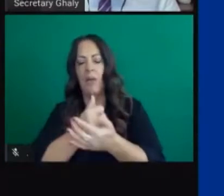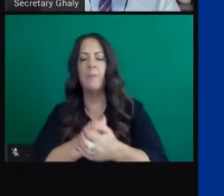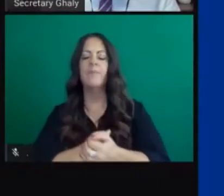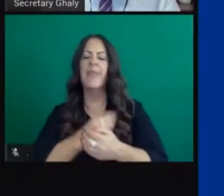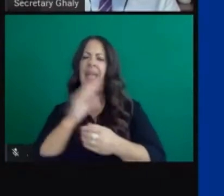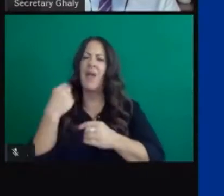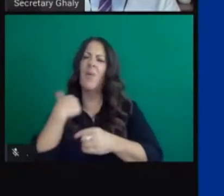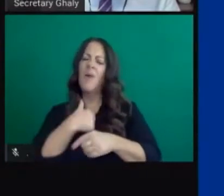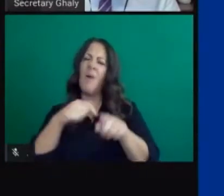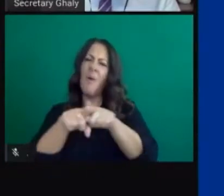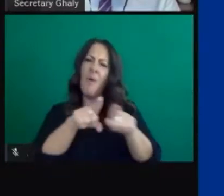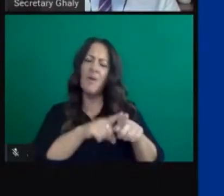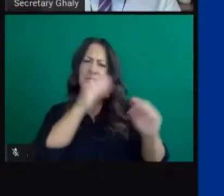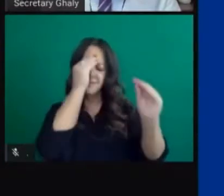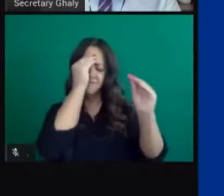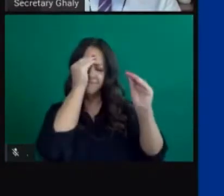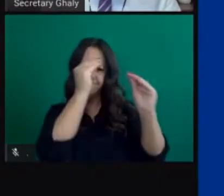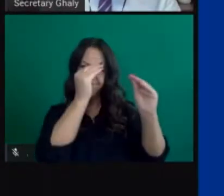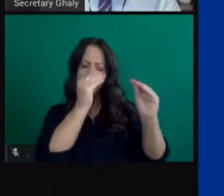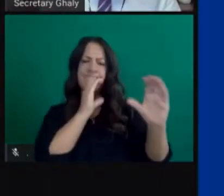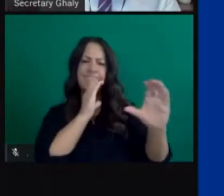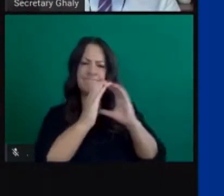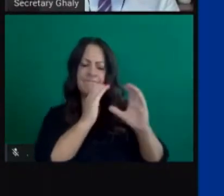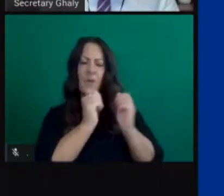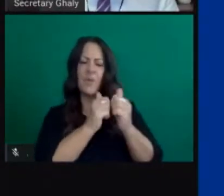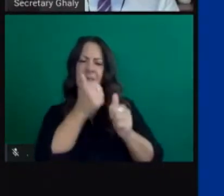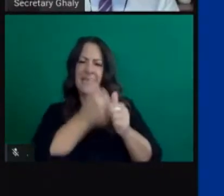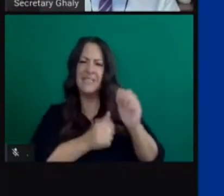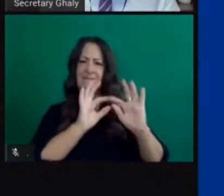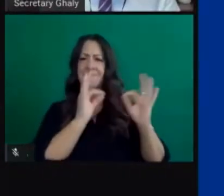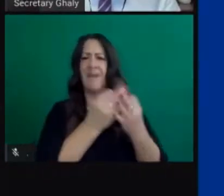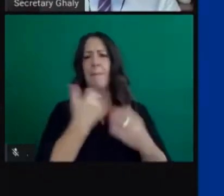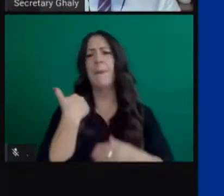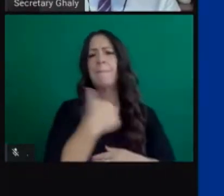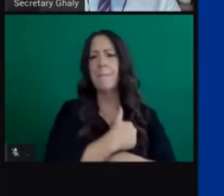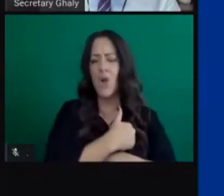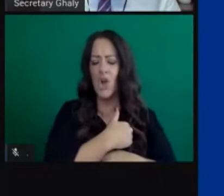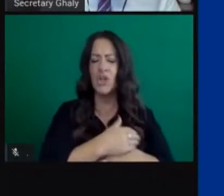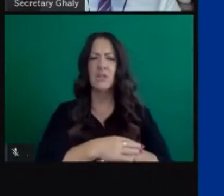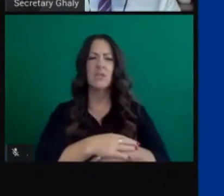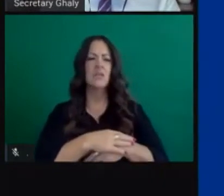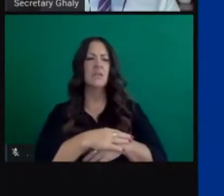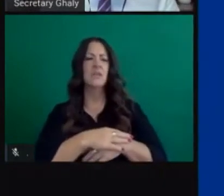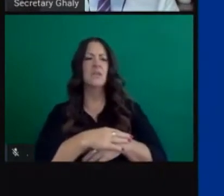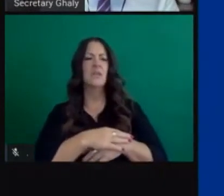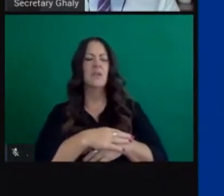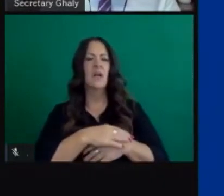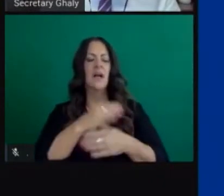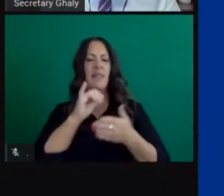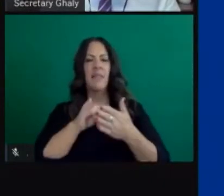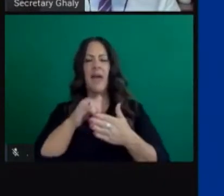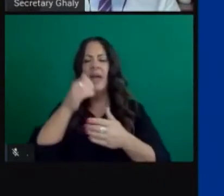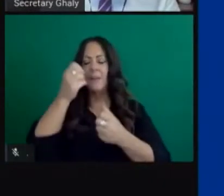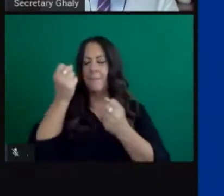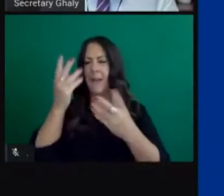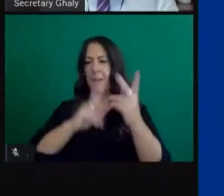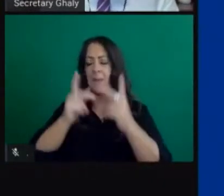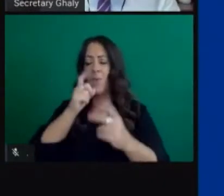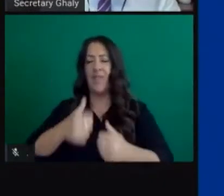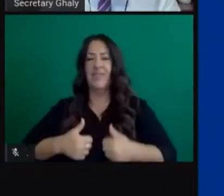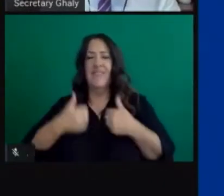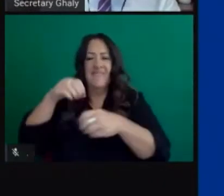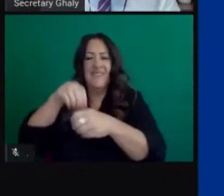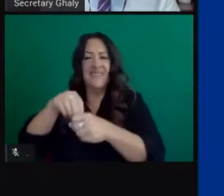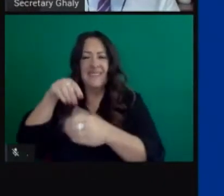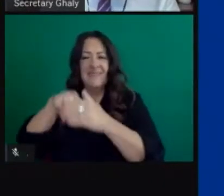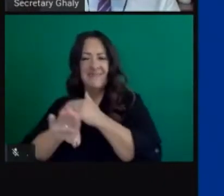difficult moments in the whole response have been depriving individuals in facilities, in congregate facilities, and their